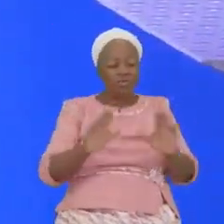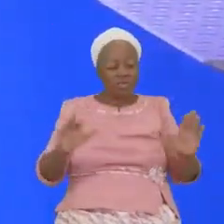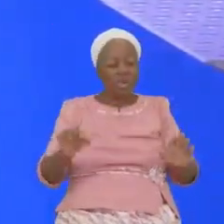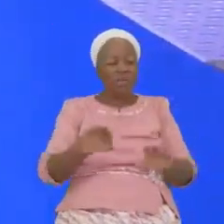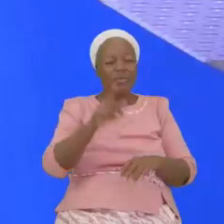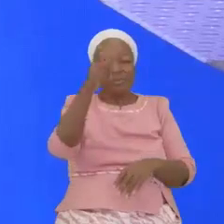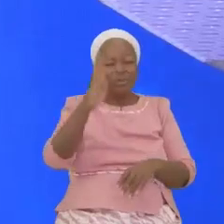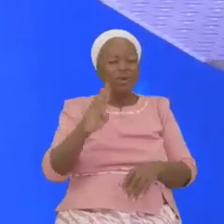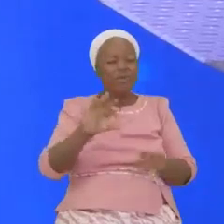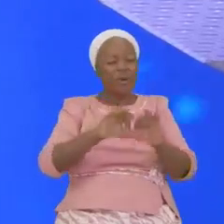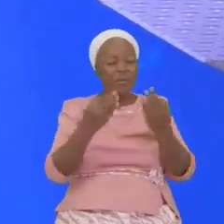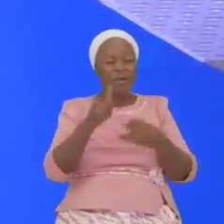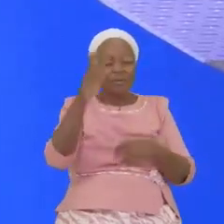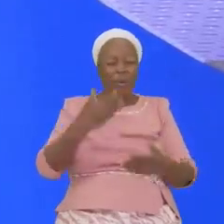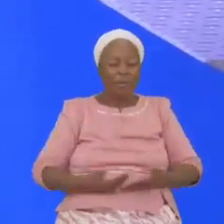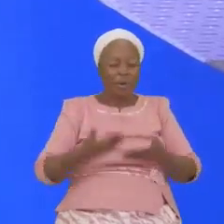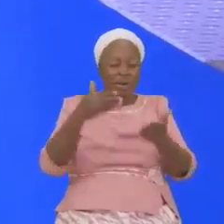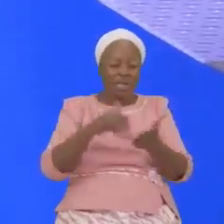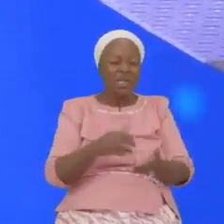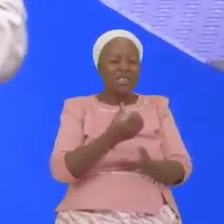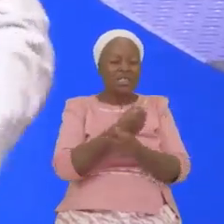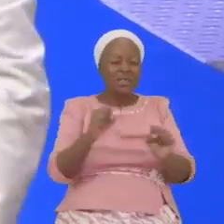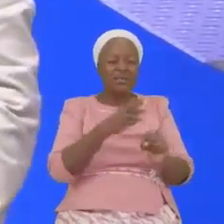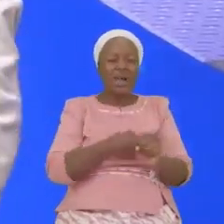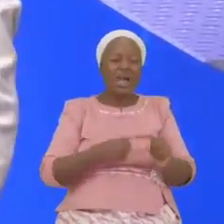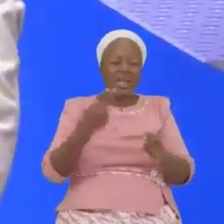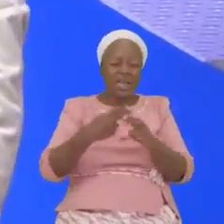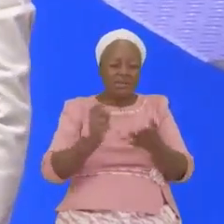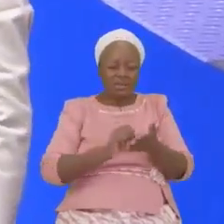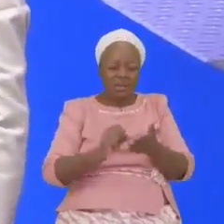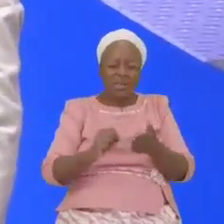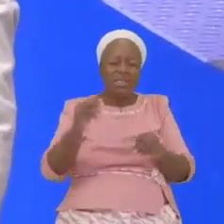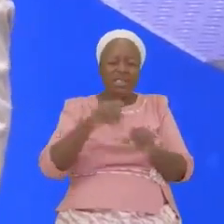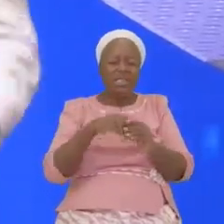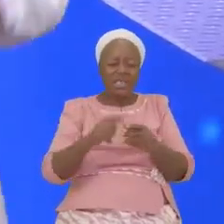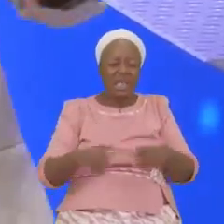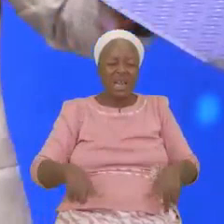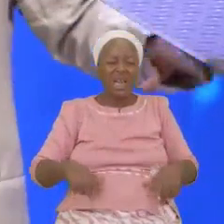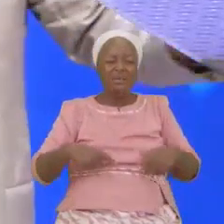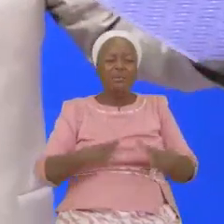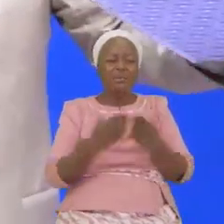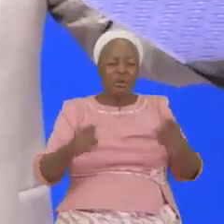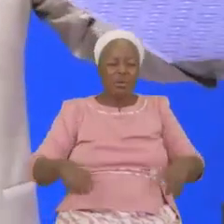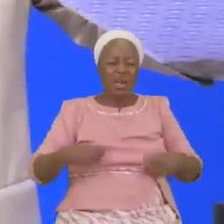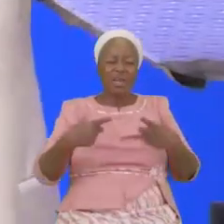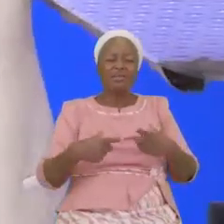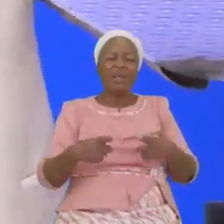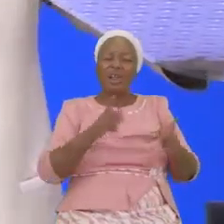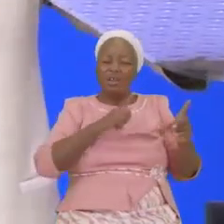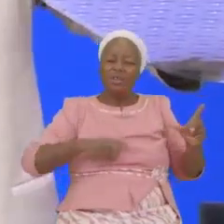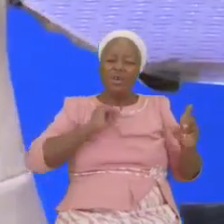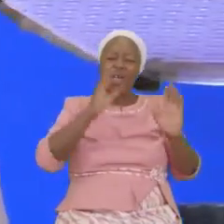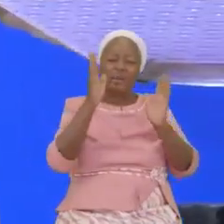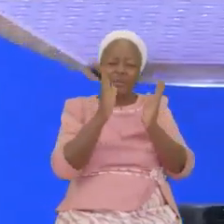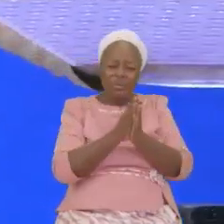God, born again, saved, and names written in the life of God, I pray